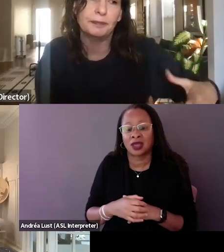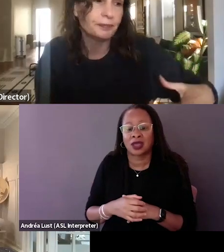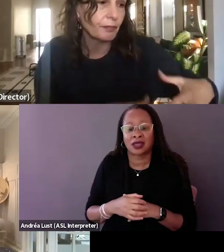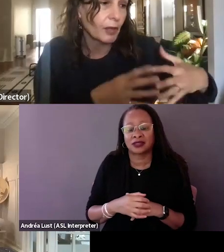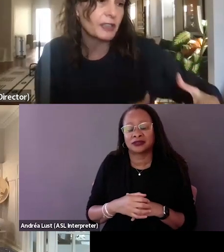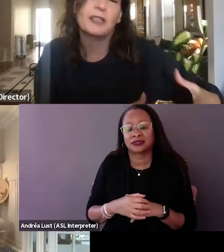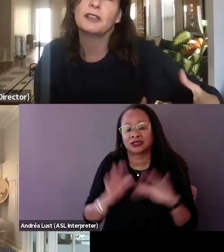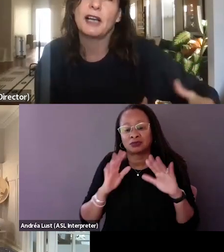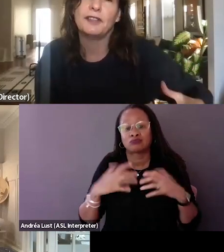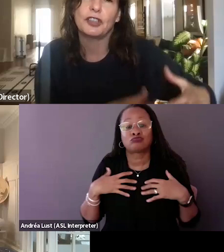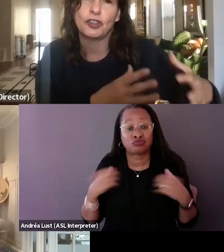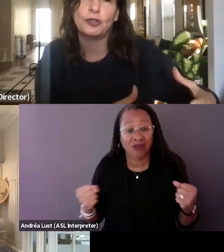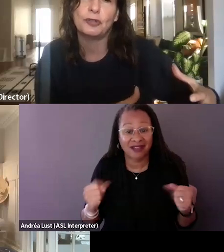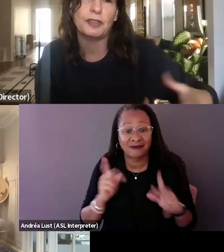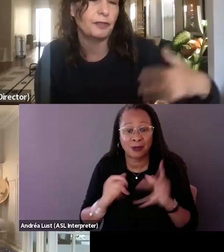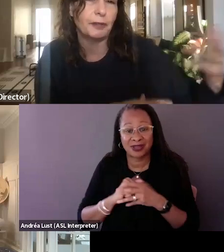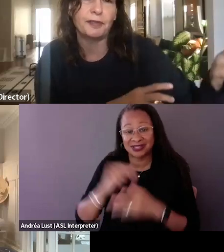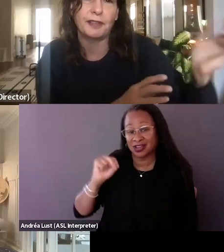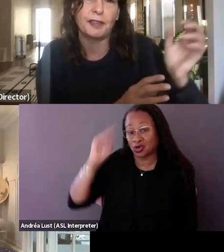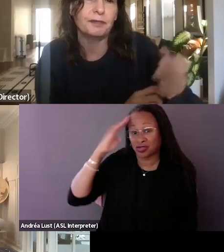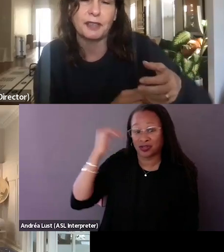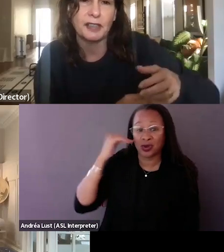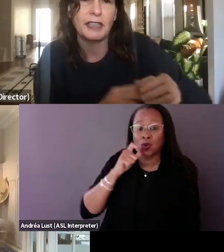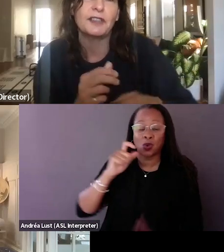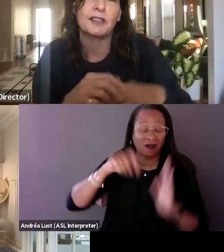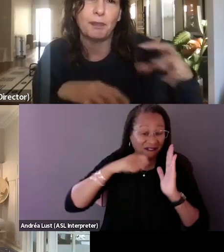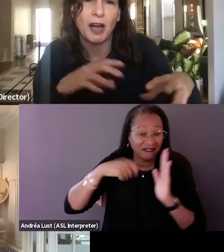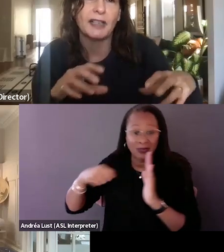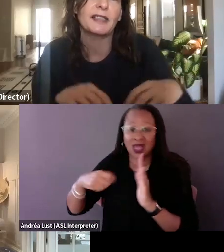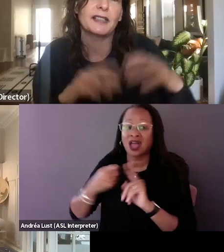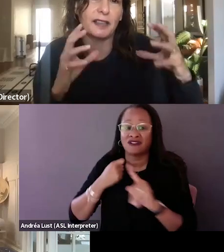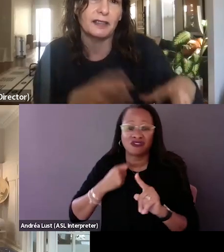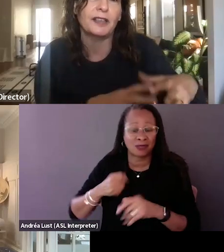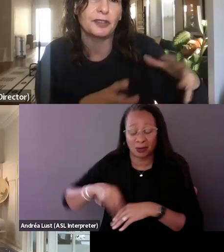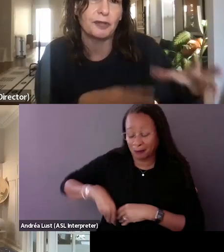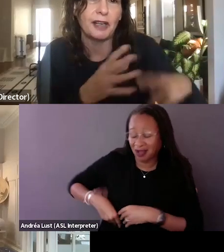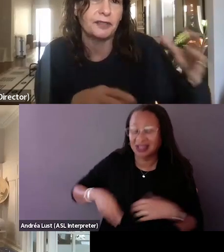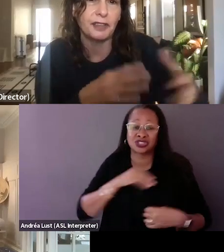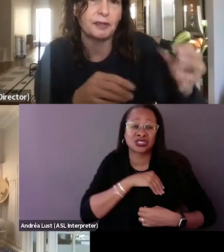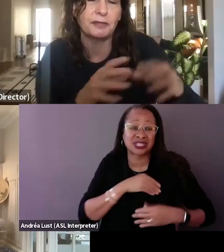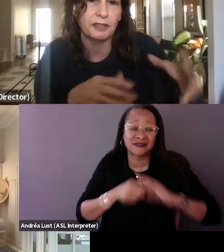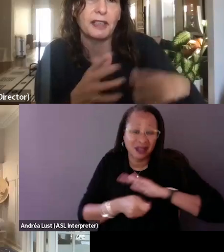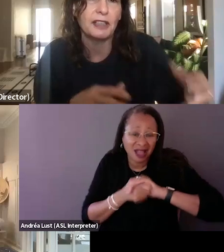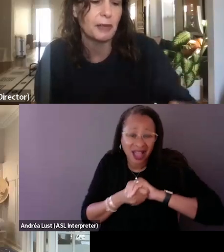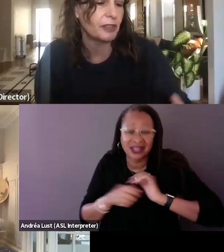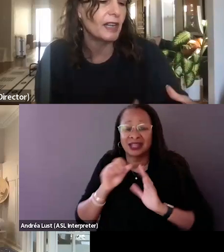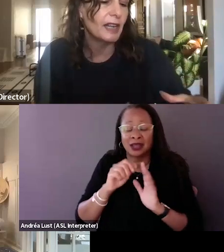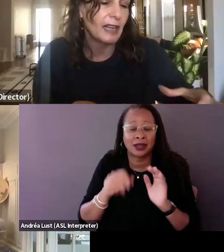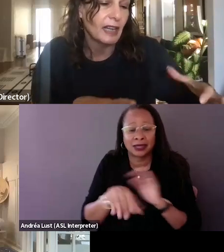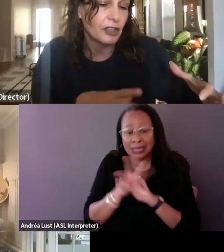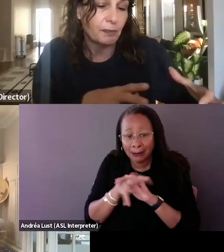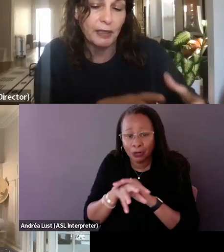Korea who are risking their lives to shoot, from their sleeves and their pockets and underground, hidden